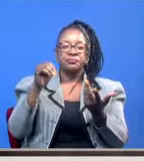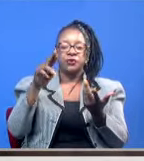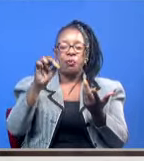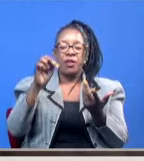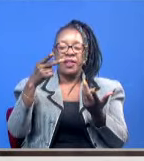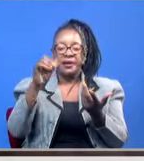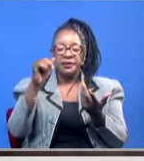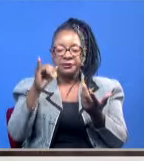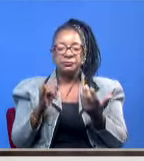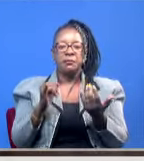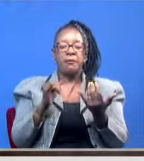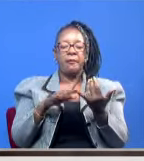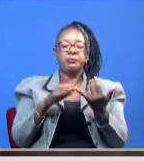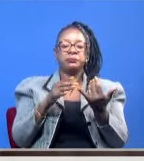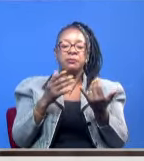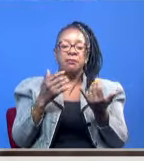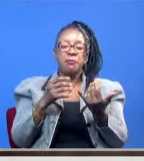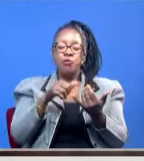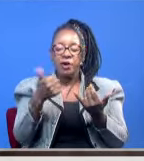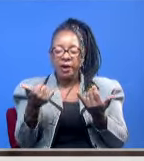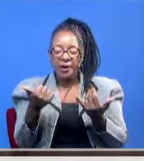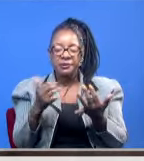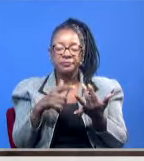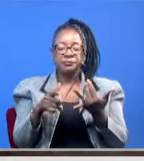koriega, ngaino mwega,